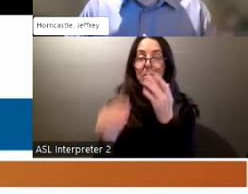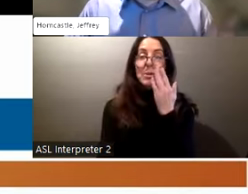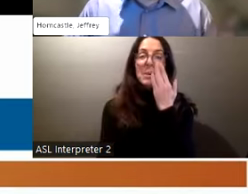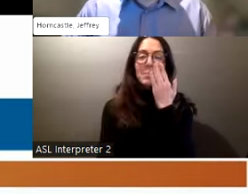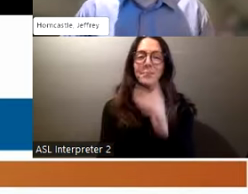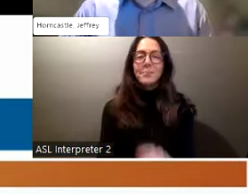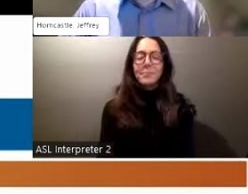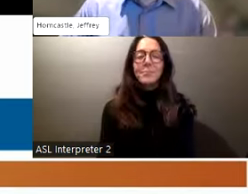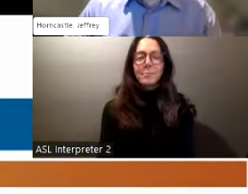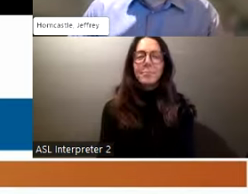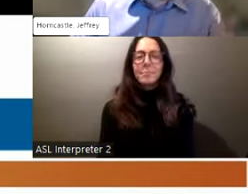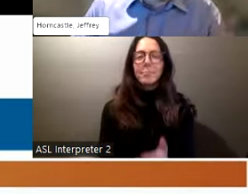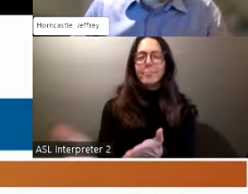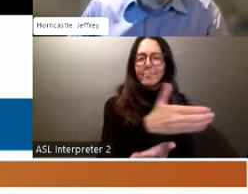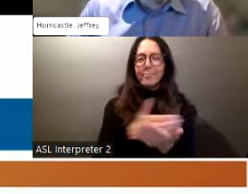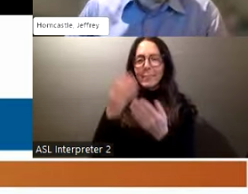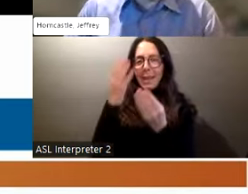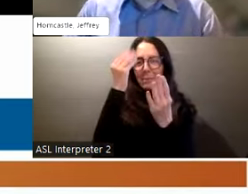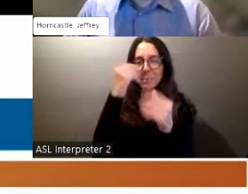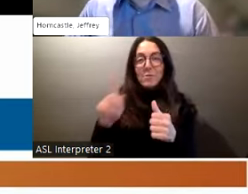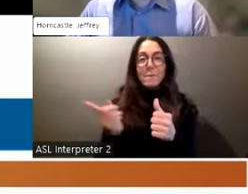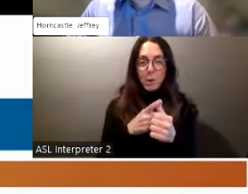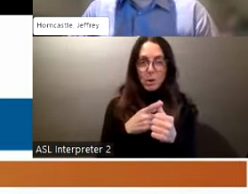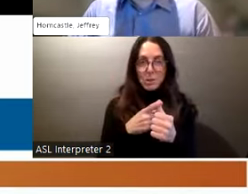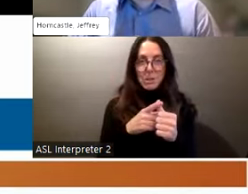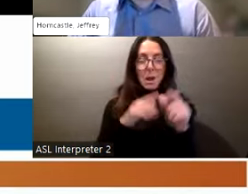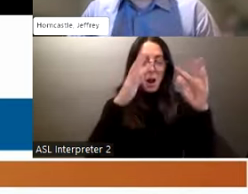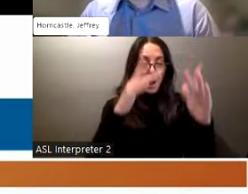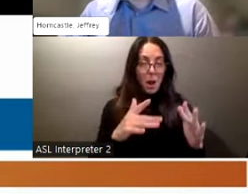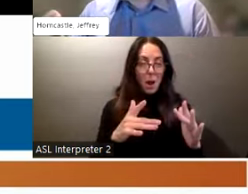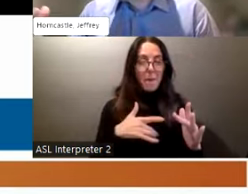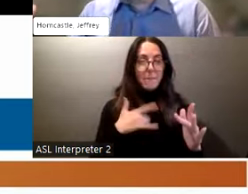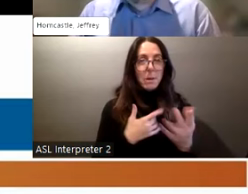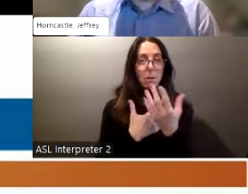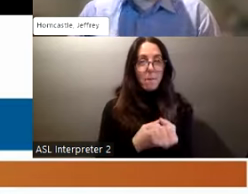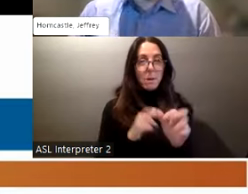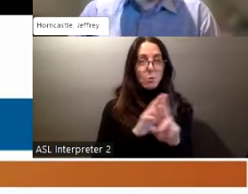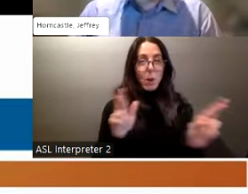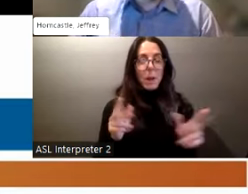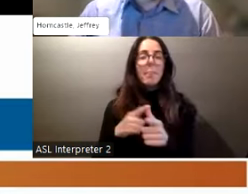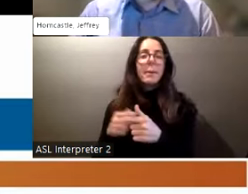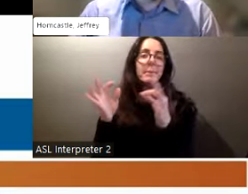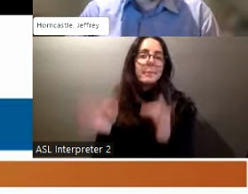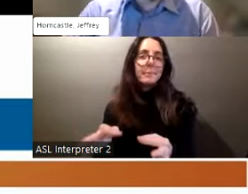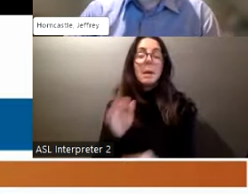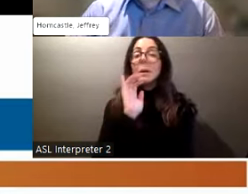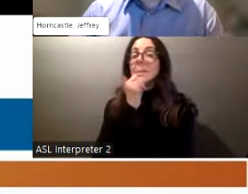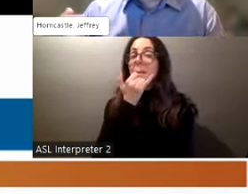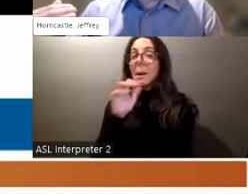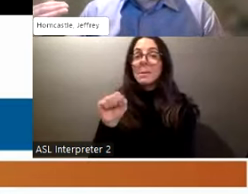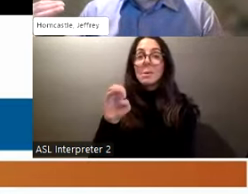of information together before making a decision. So whether you're seeing an ad on social